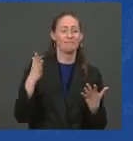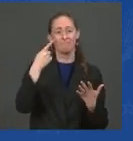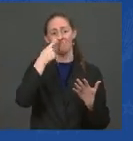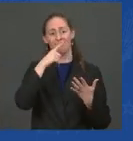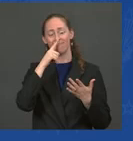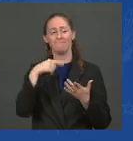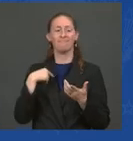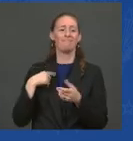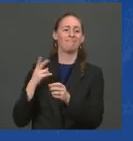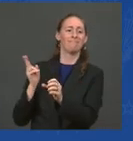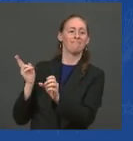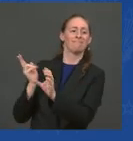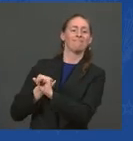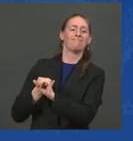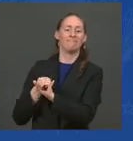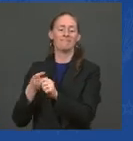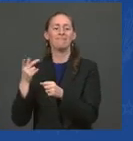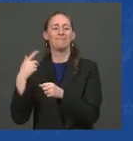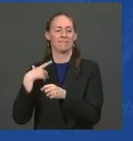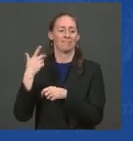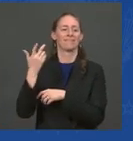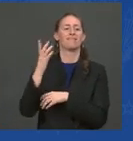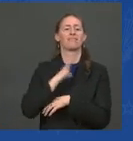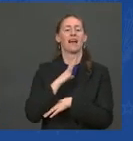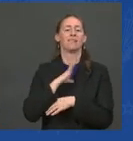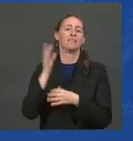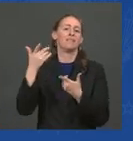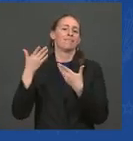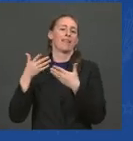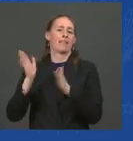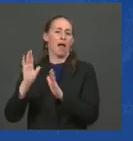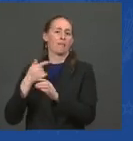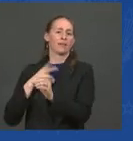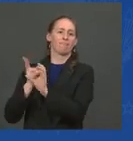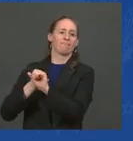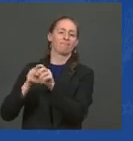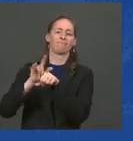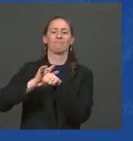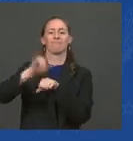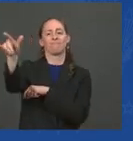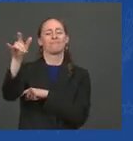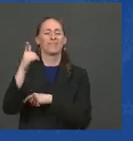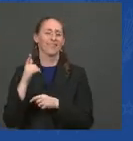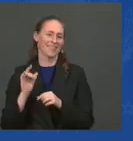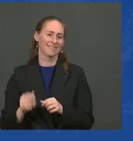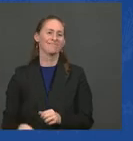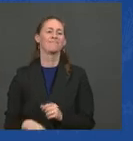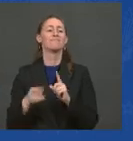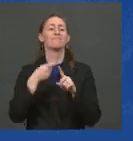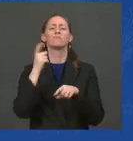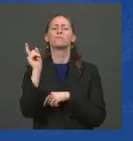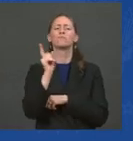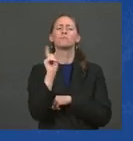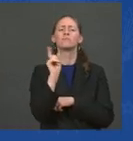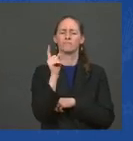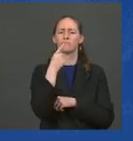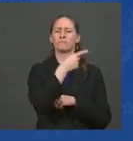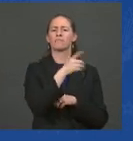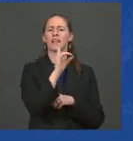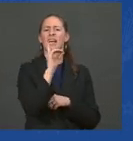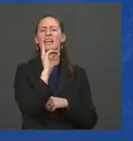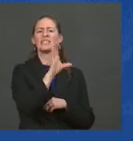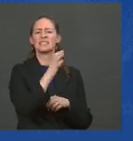plane, true story, from our Senate vote in D.C. to a Democratic debate in New